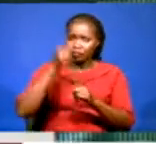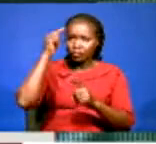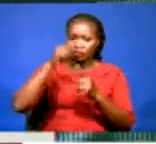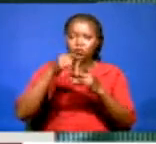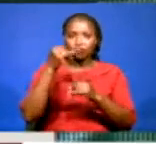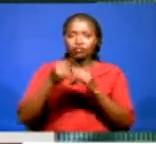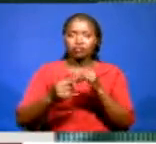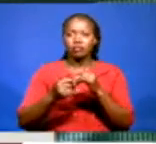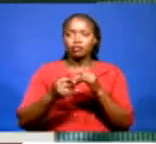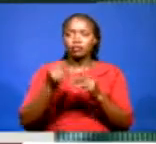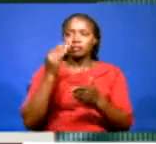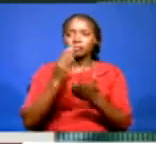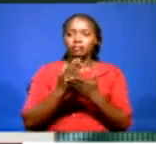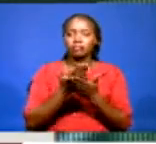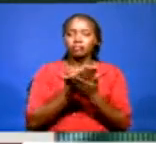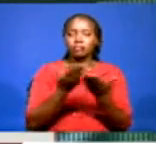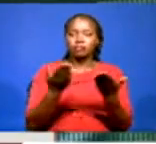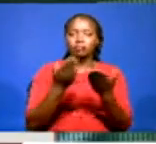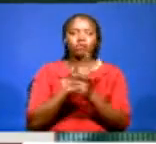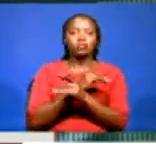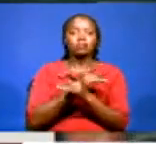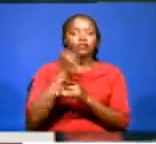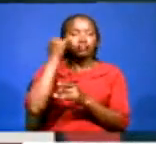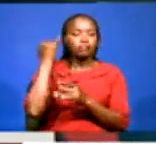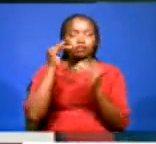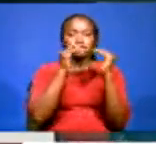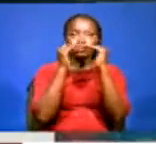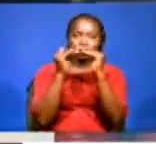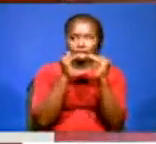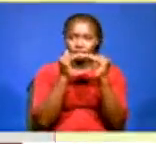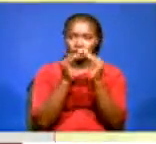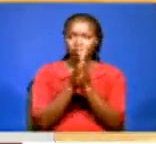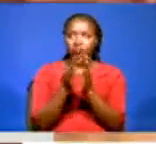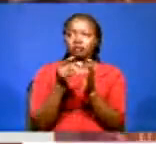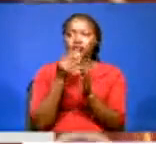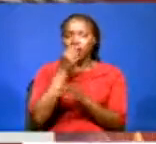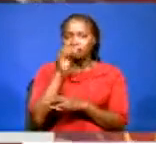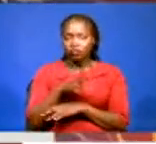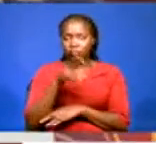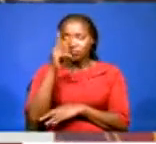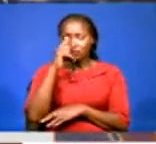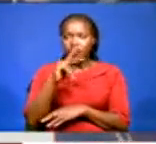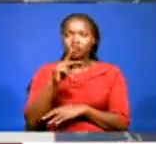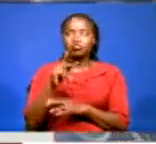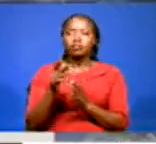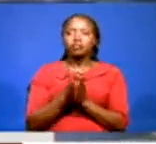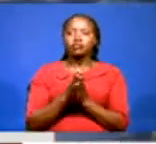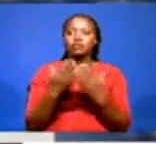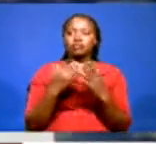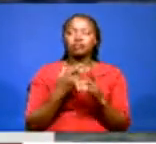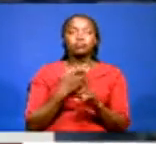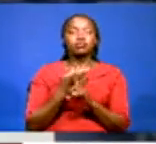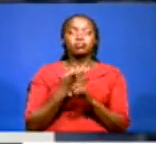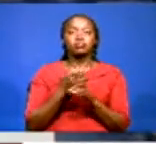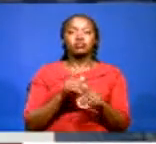to stop the scheme and to defend Japan's democracy. The leaders have since condemned the policing of people with cell phones through